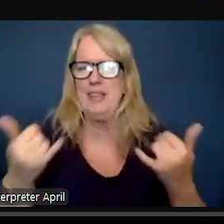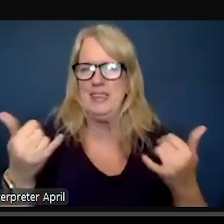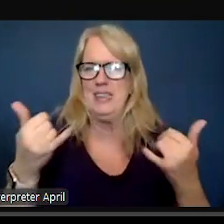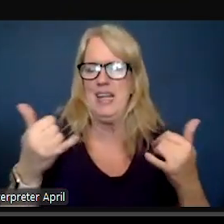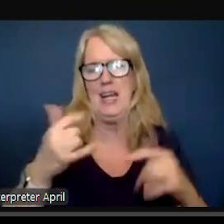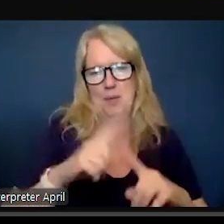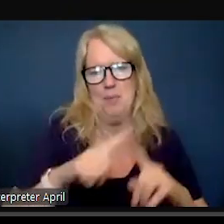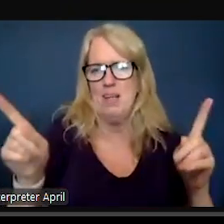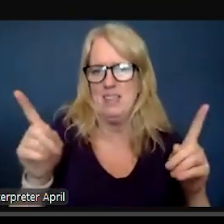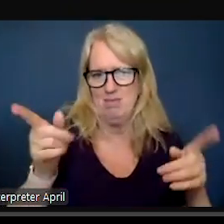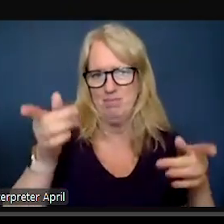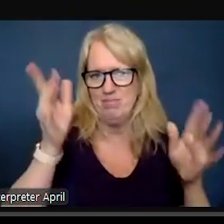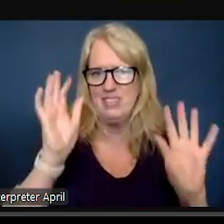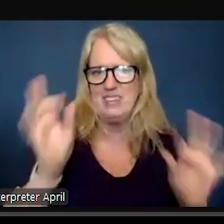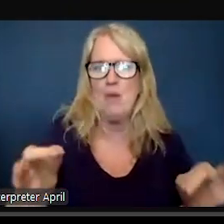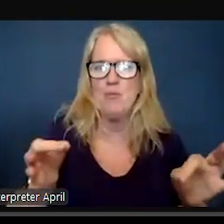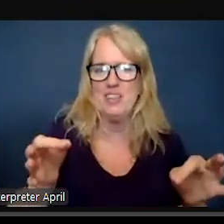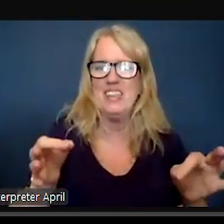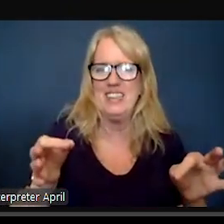we definitely